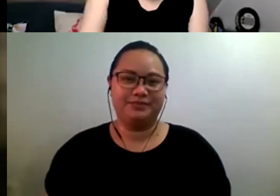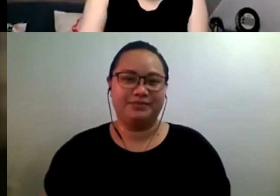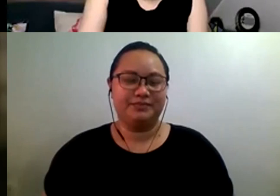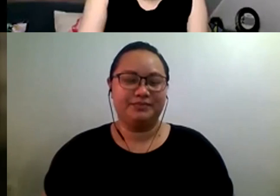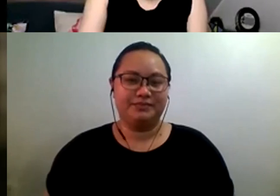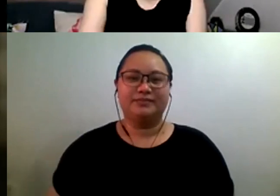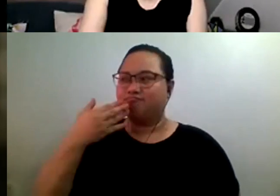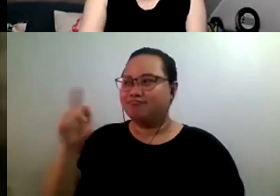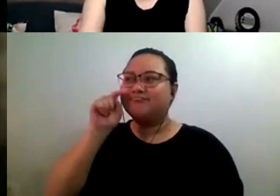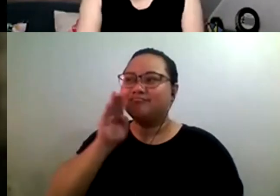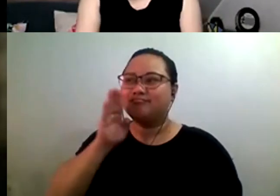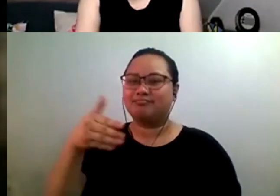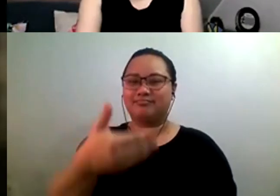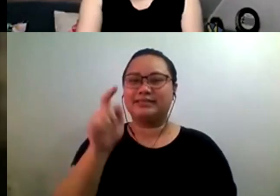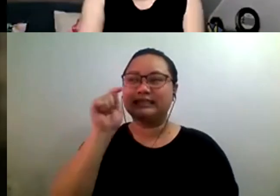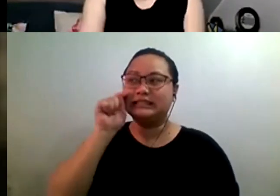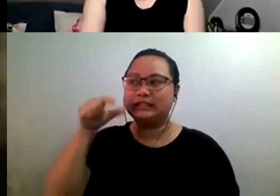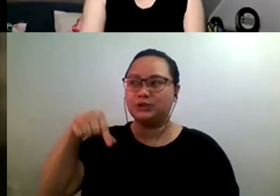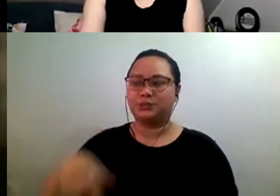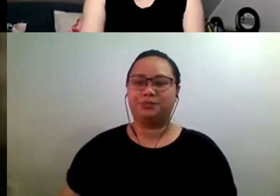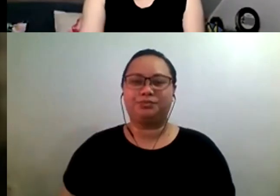Thank you, Teacher Therese. Sir Kiki?